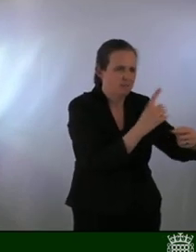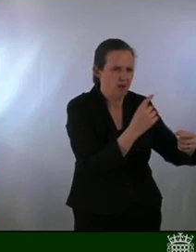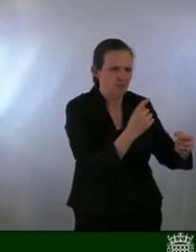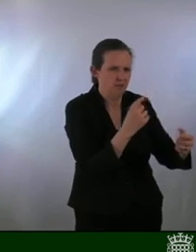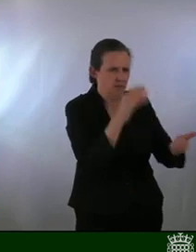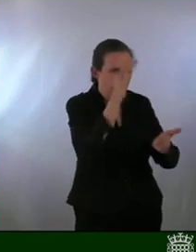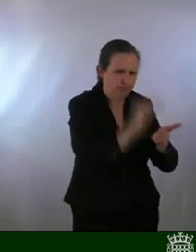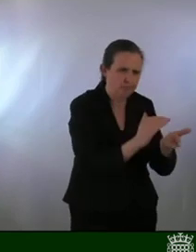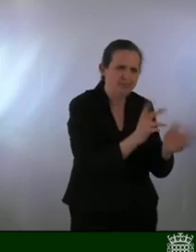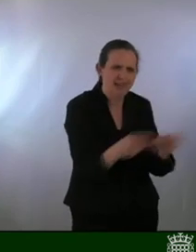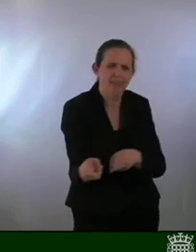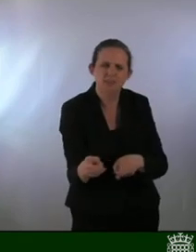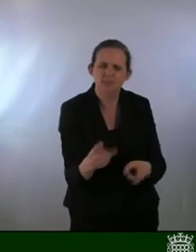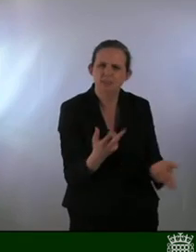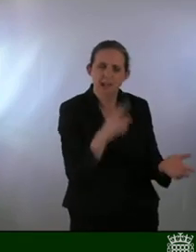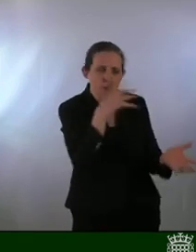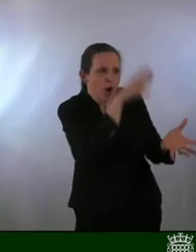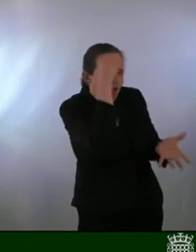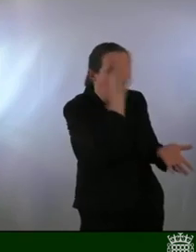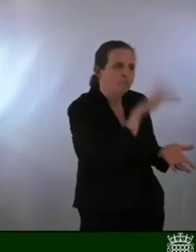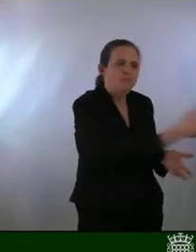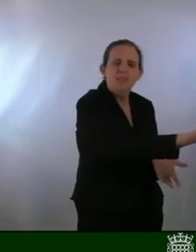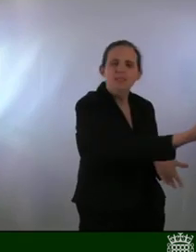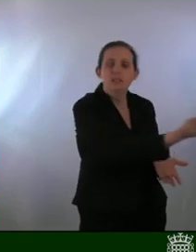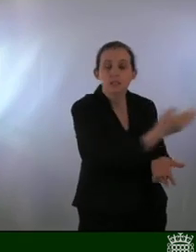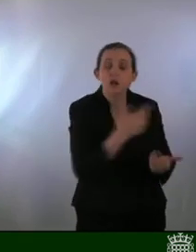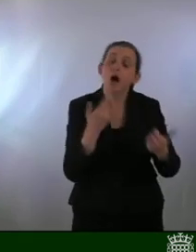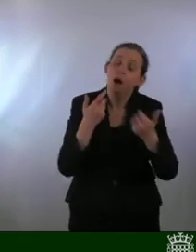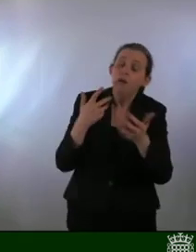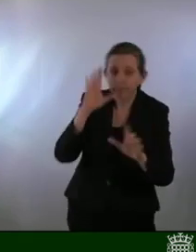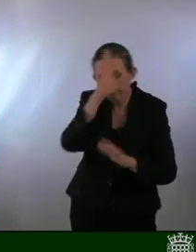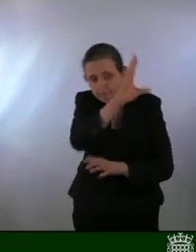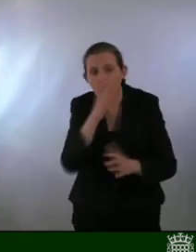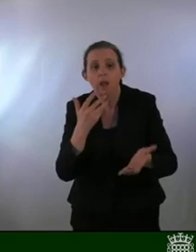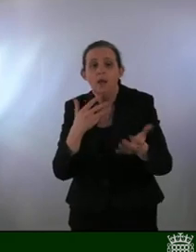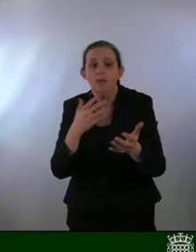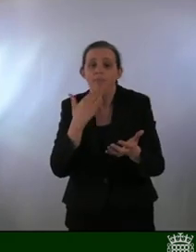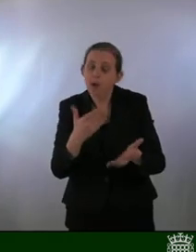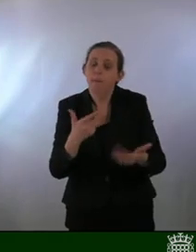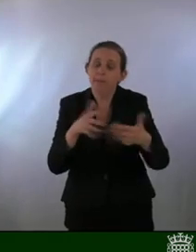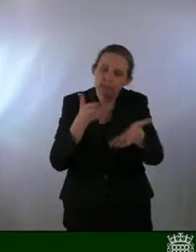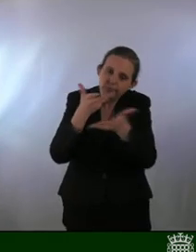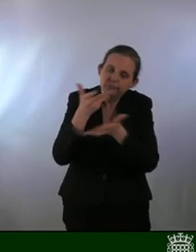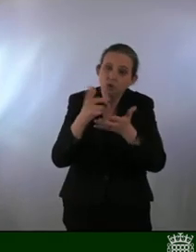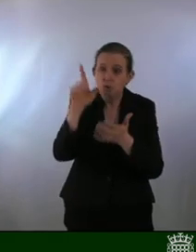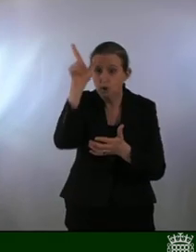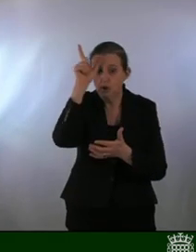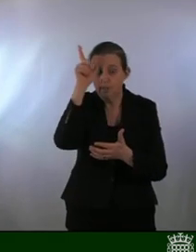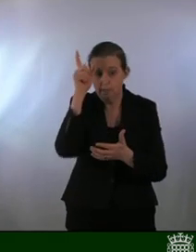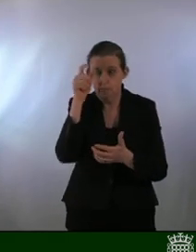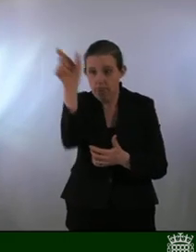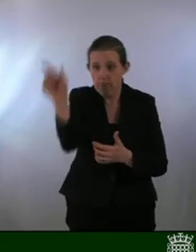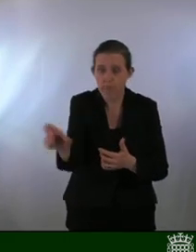deaths? I've discussed this point with my German counterpart, and I'm afraid I wish that there